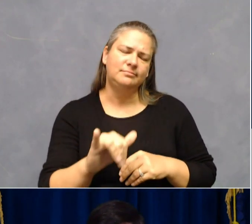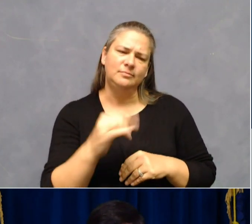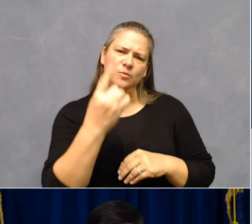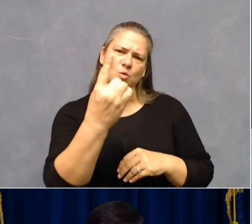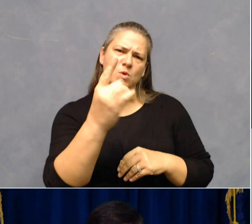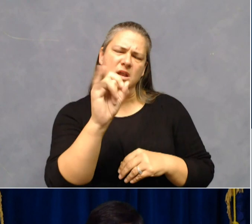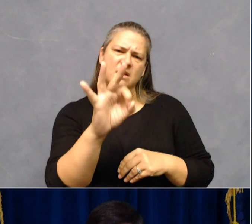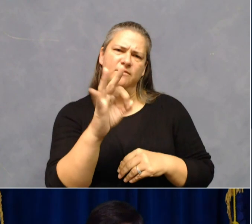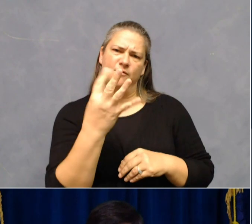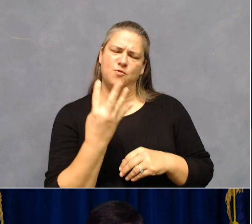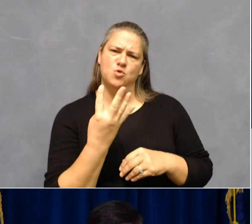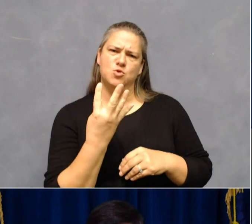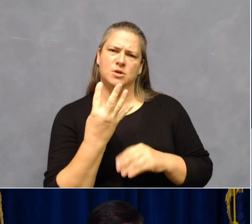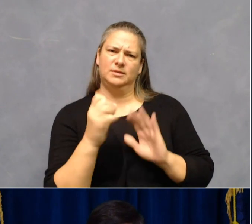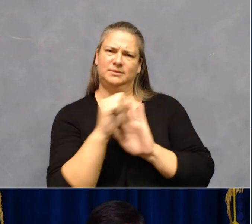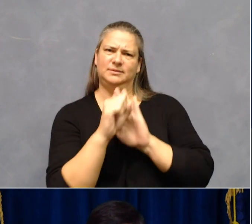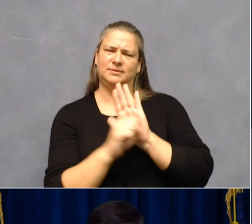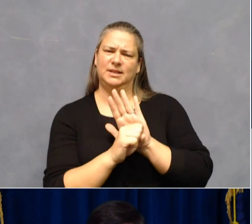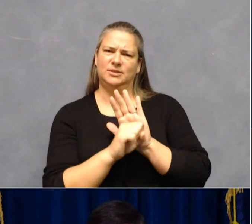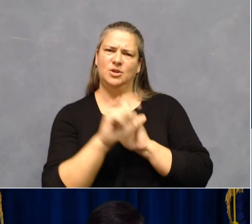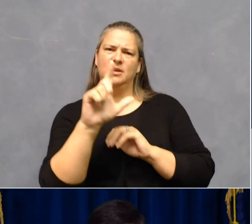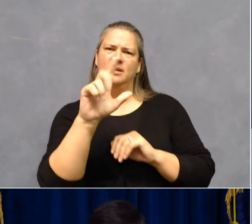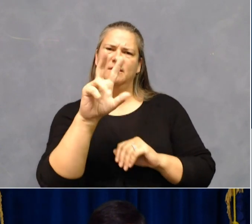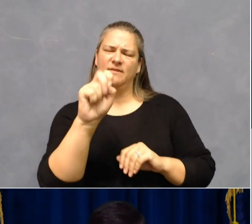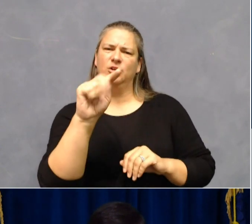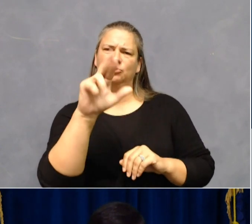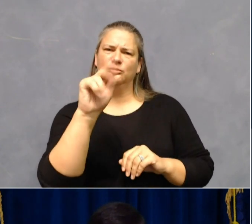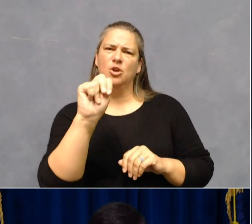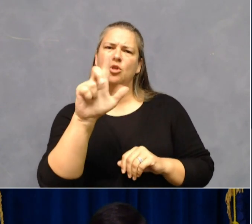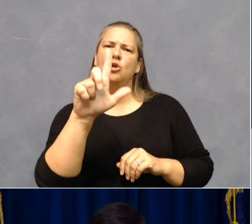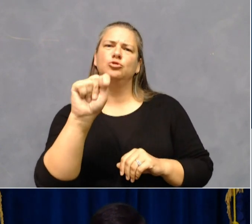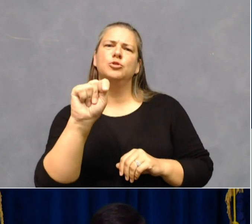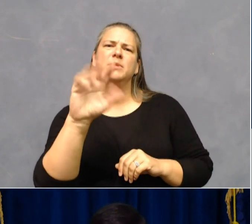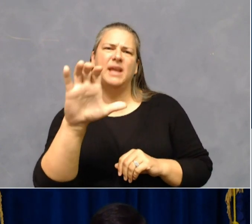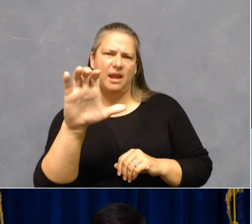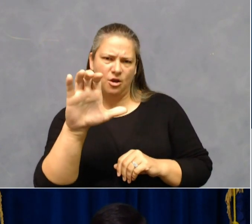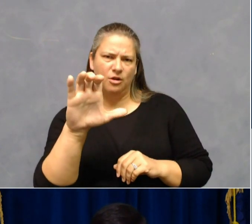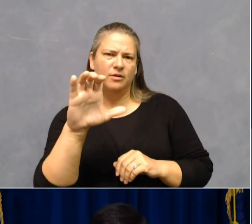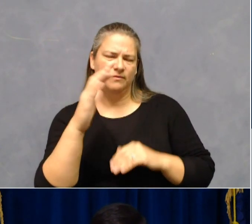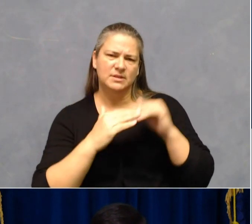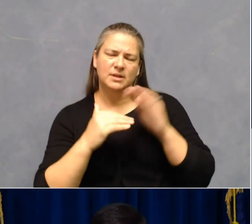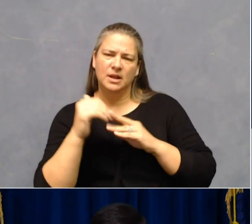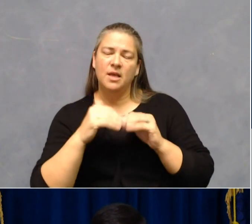state veterans long-term care facilities with active cases. There were 2